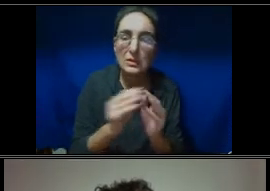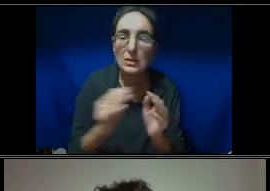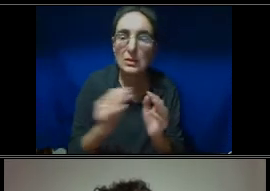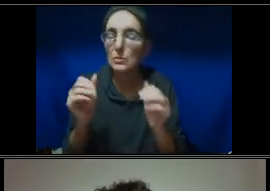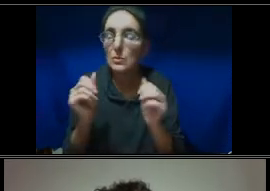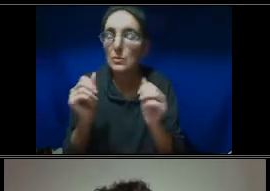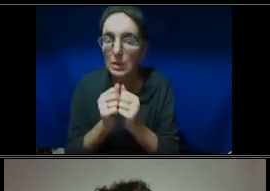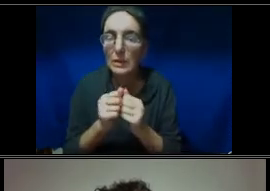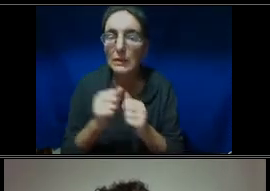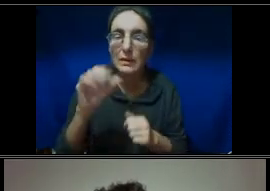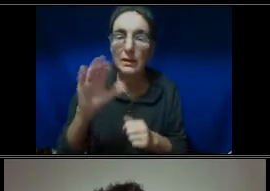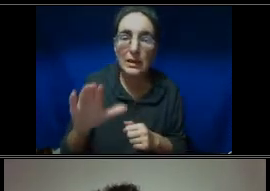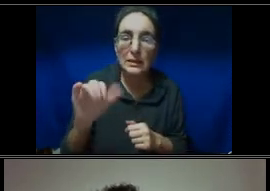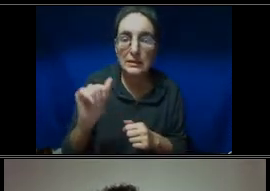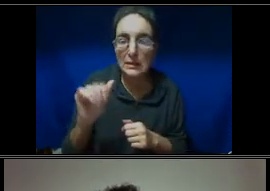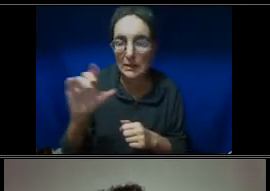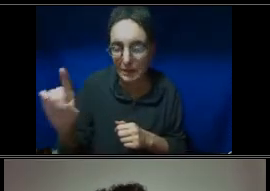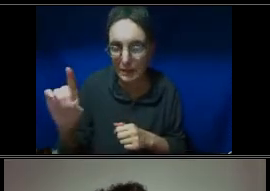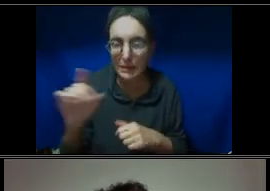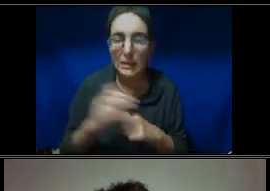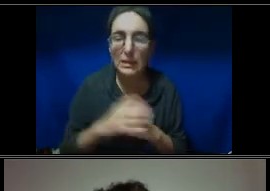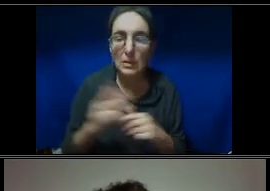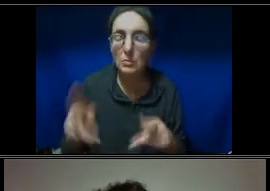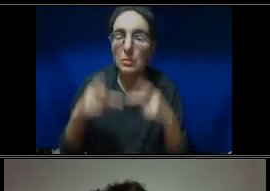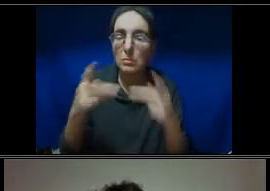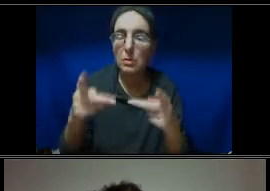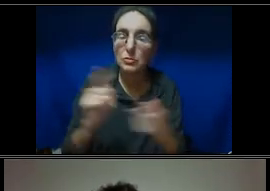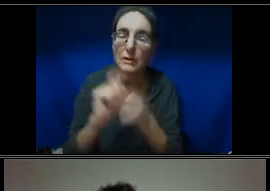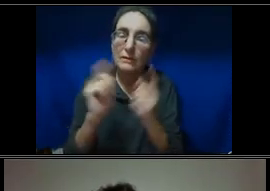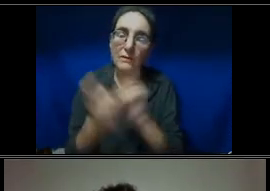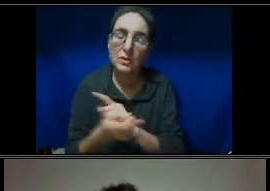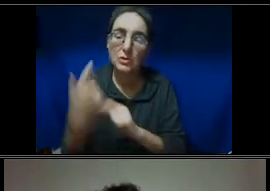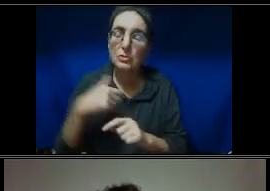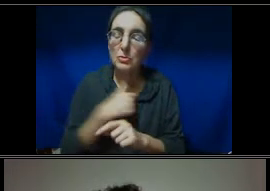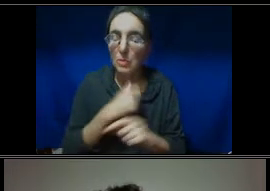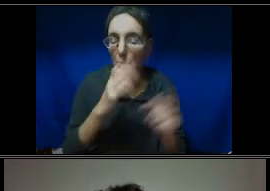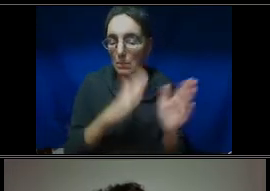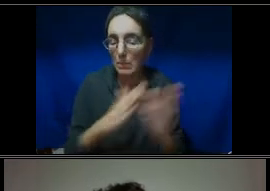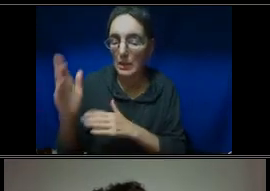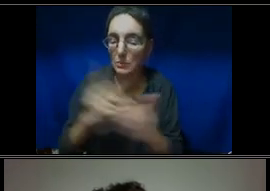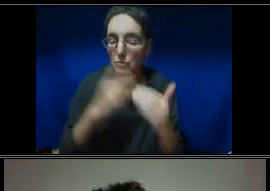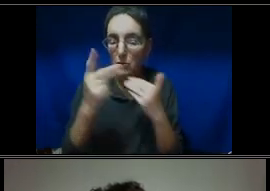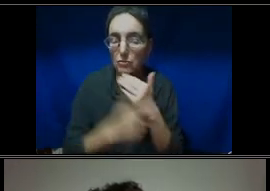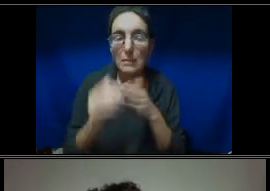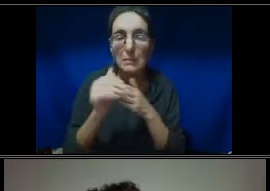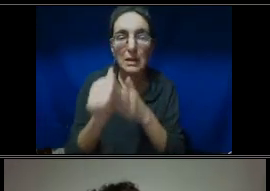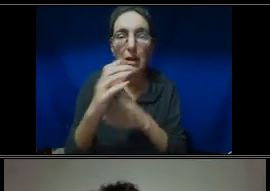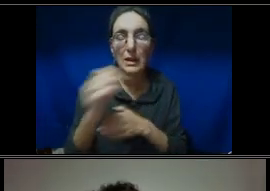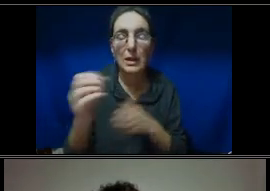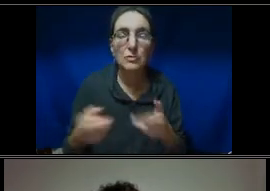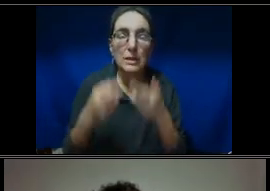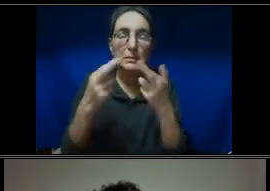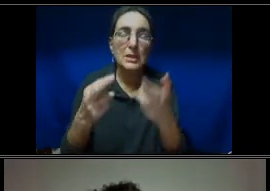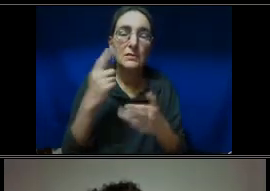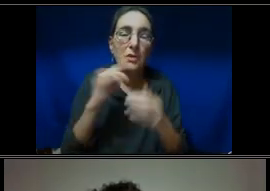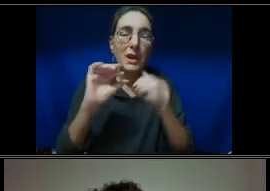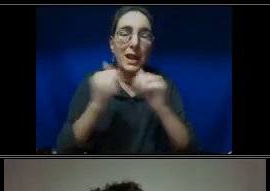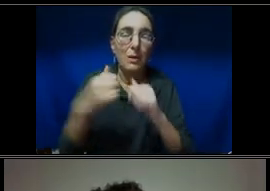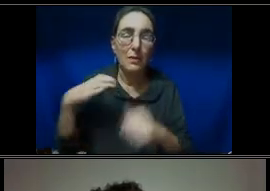HCD, proposed revisions to our planning and programming guides, and recommendations for how the